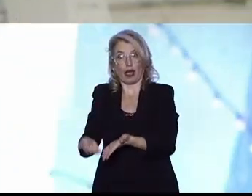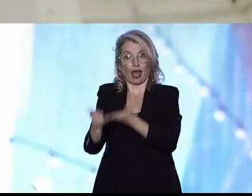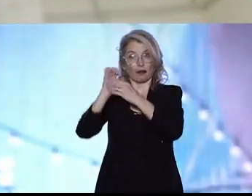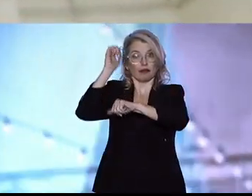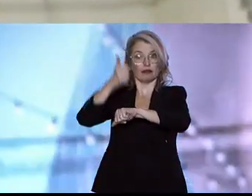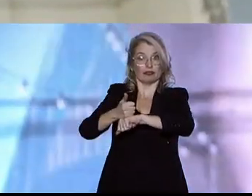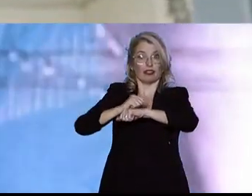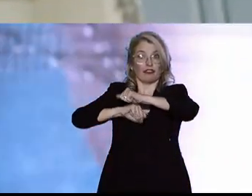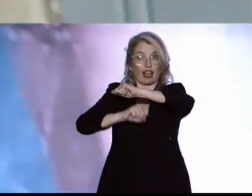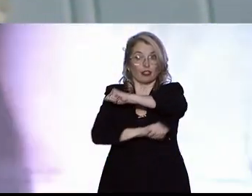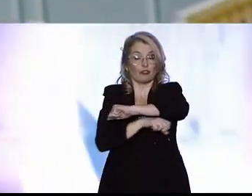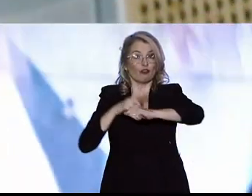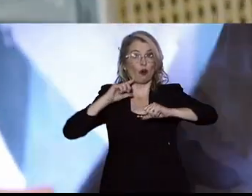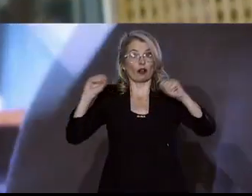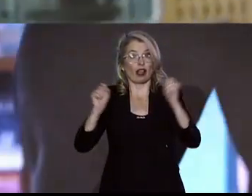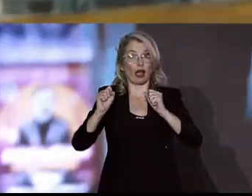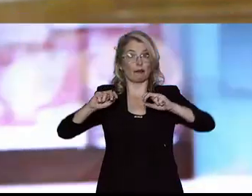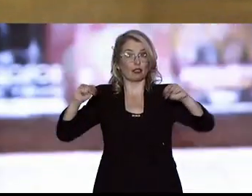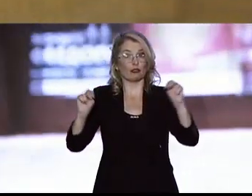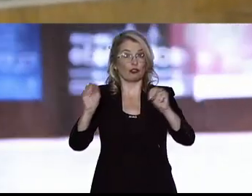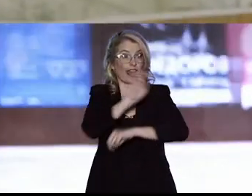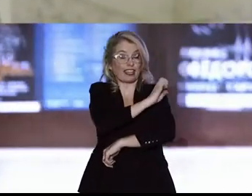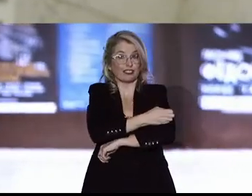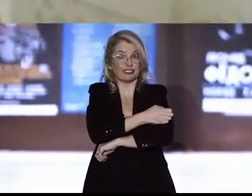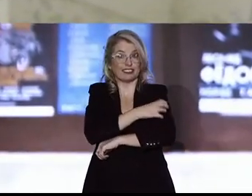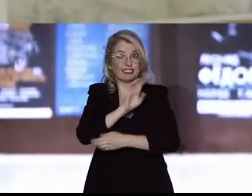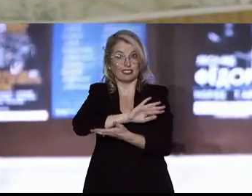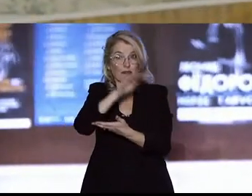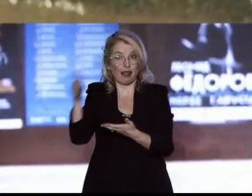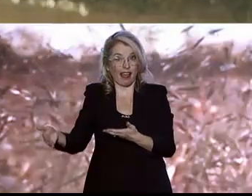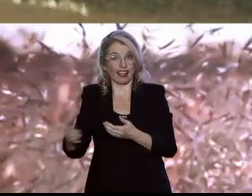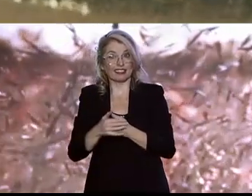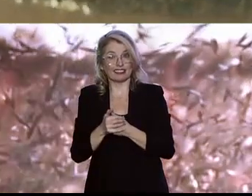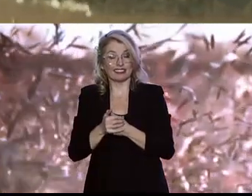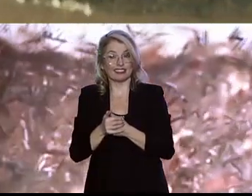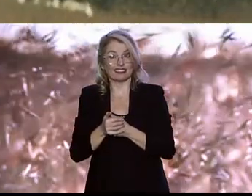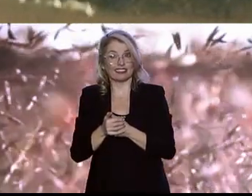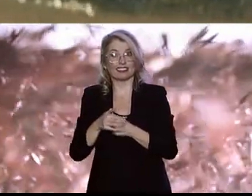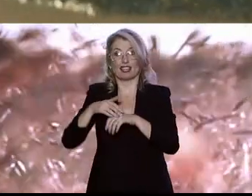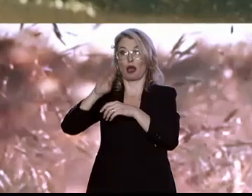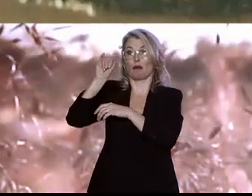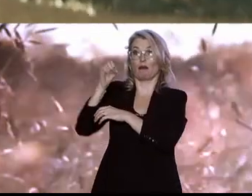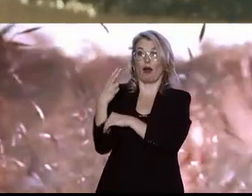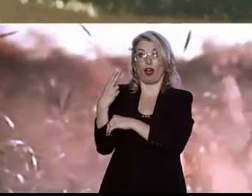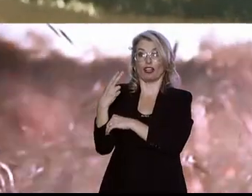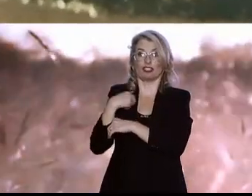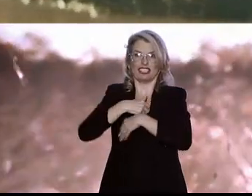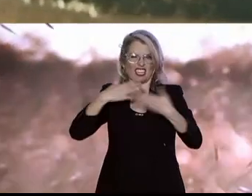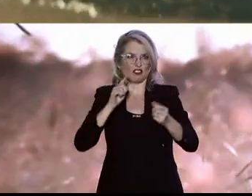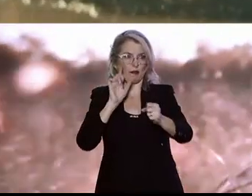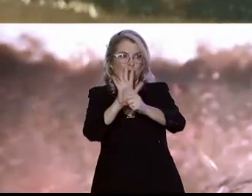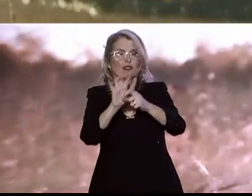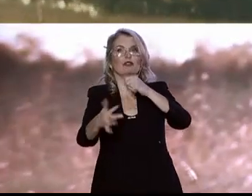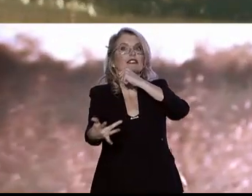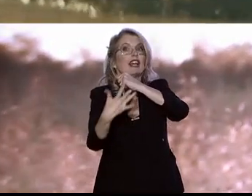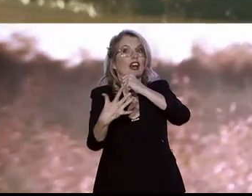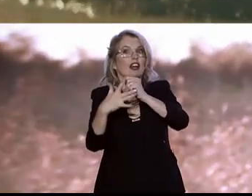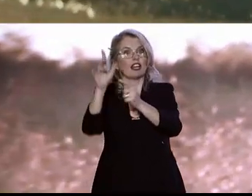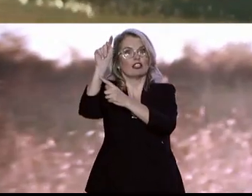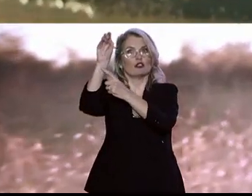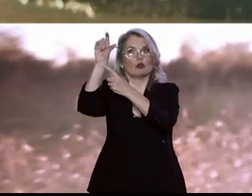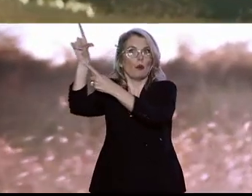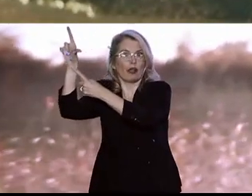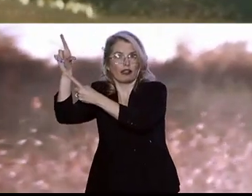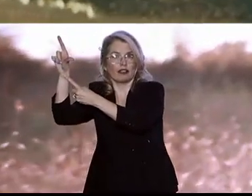establish the foundation for a climate-neutral energy supply. At Bosch, we are committed to technology as